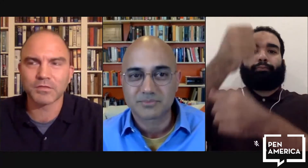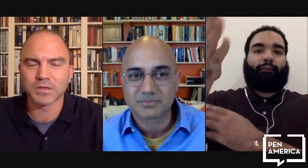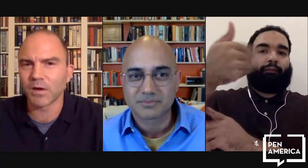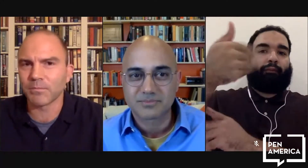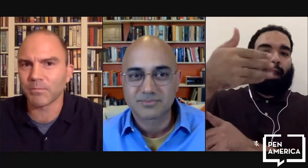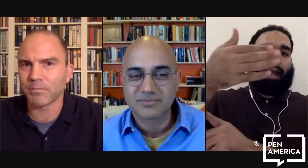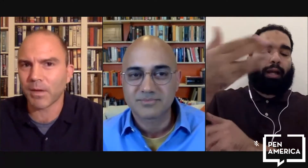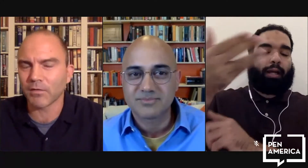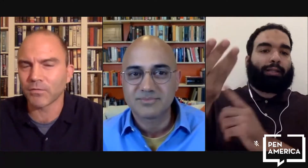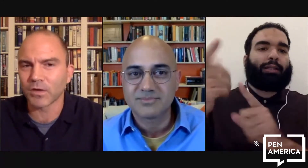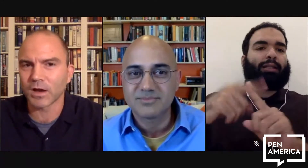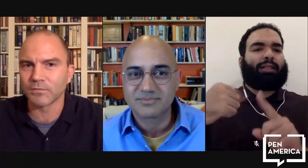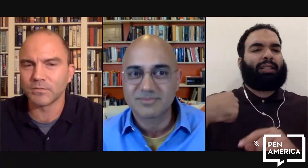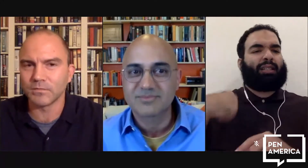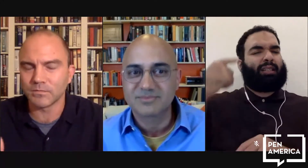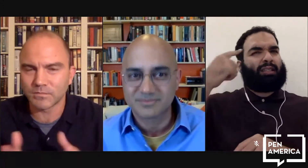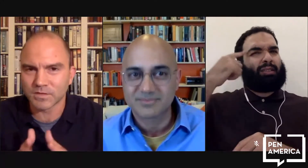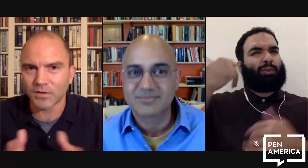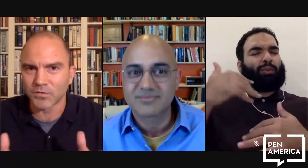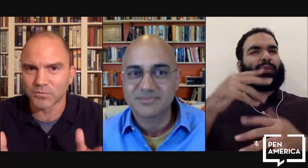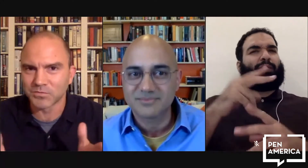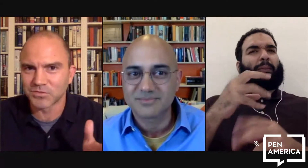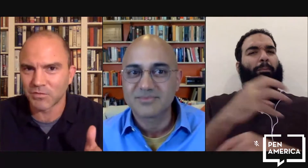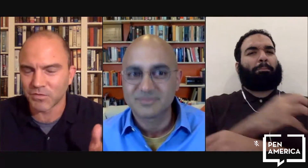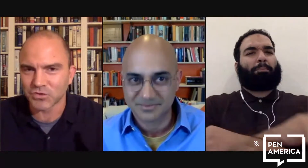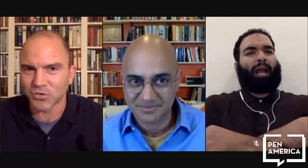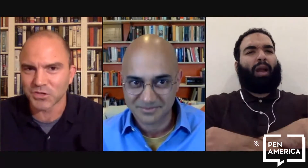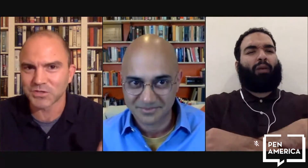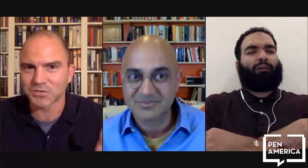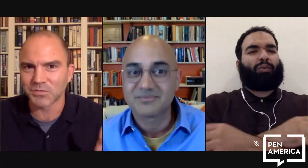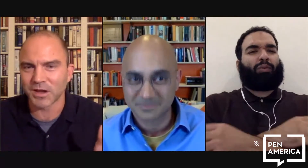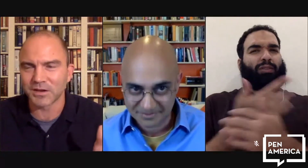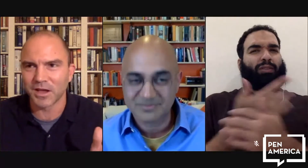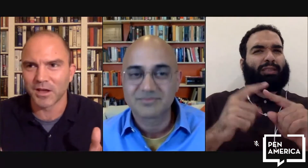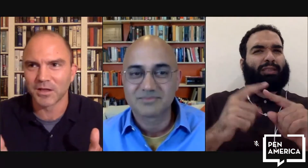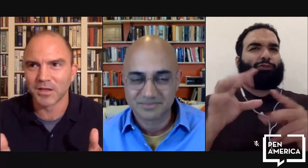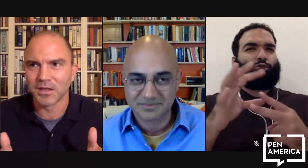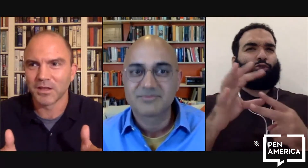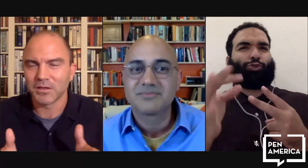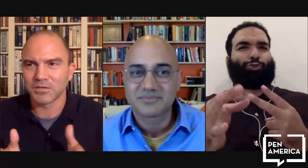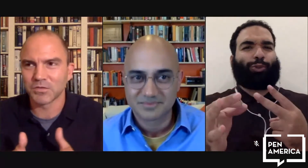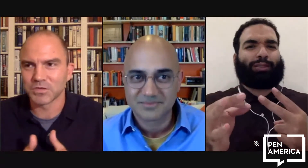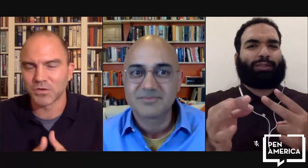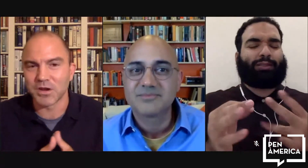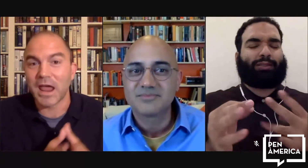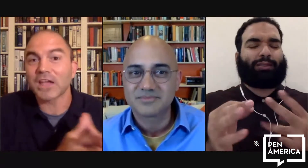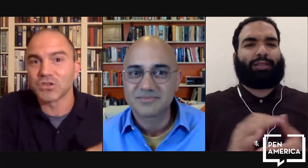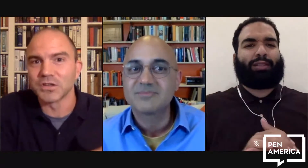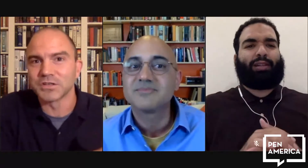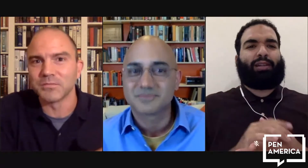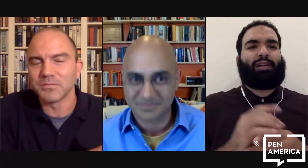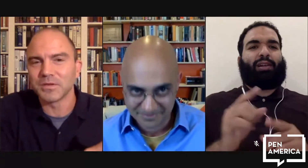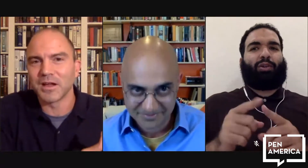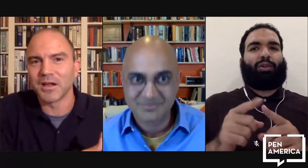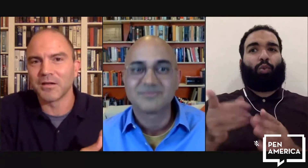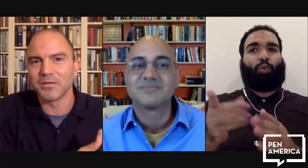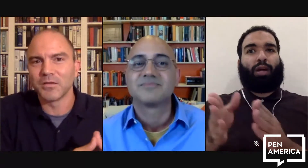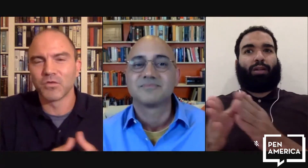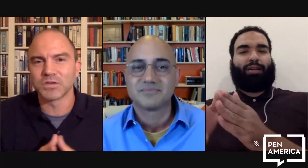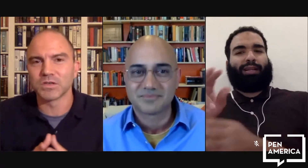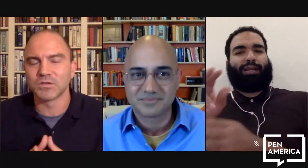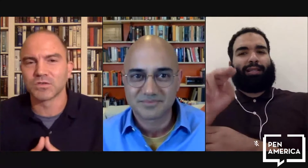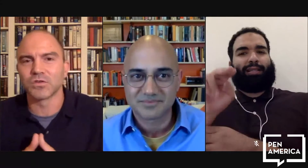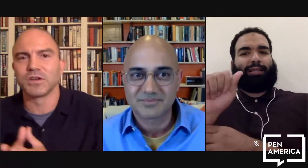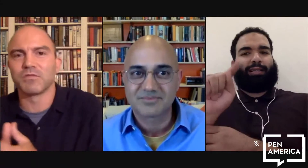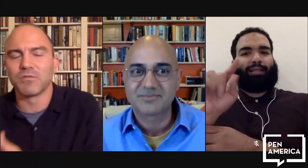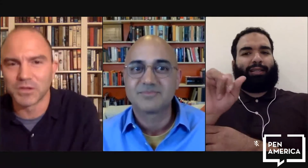thought that was a very powerful, kind of subtle, different choice, right? To assert a nationalism